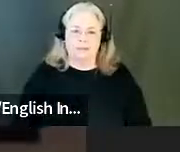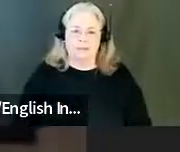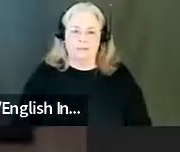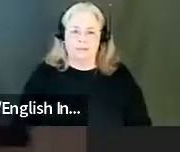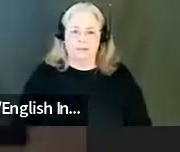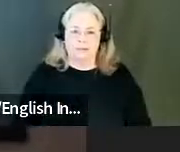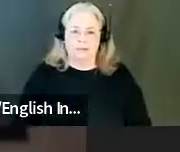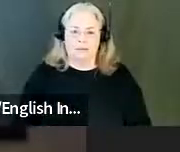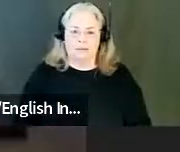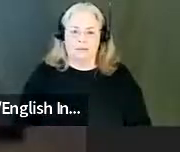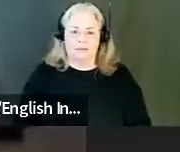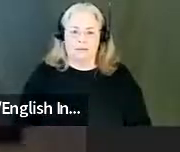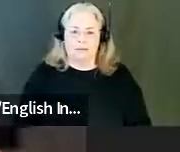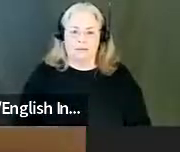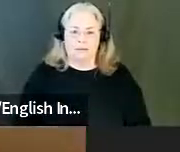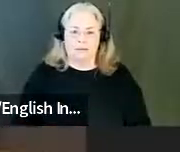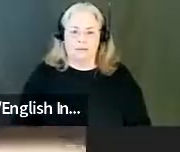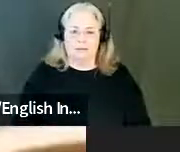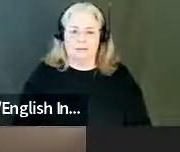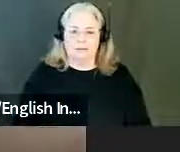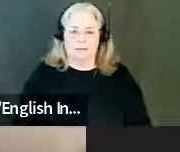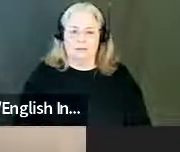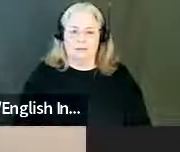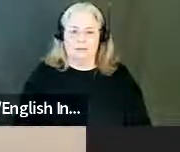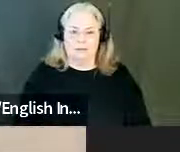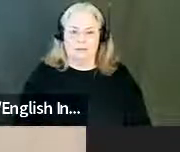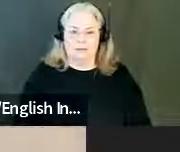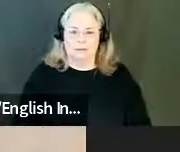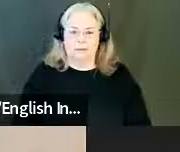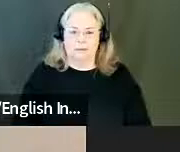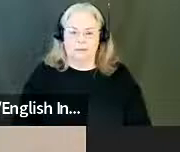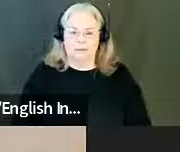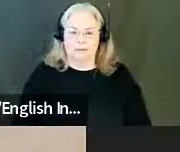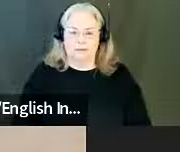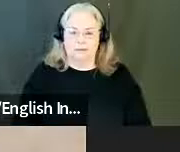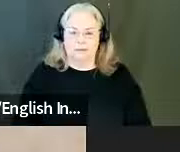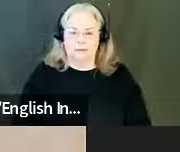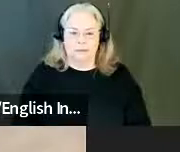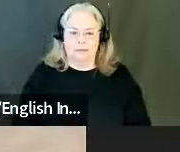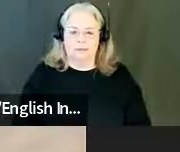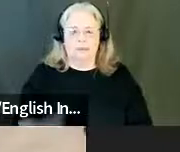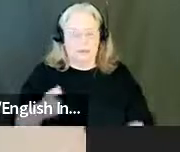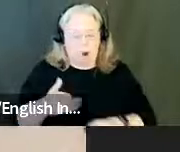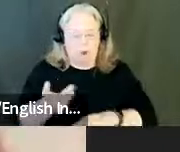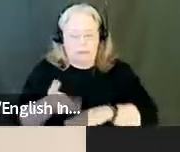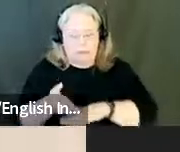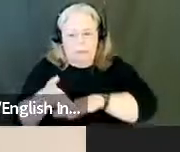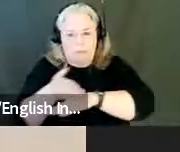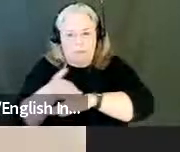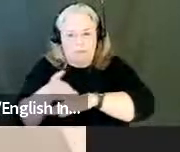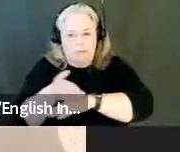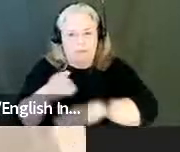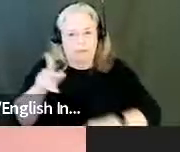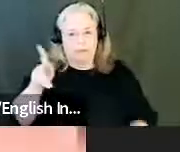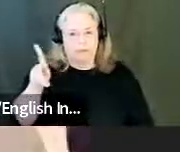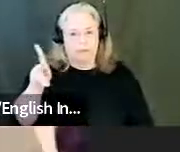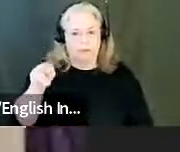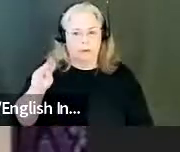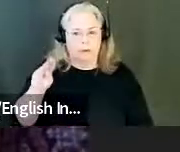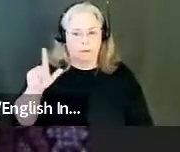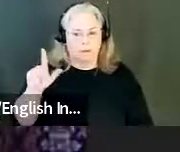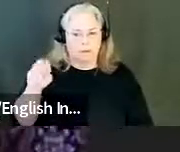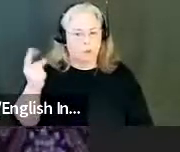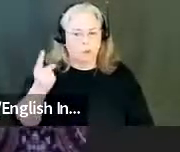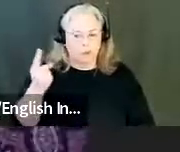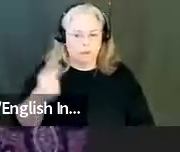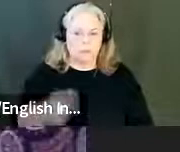through. Again, I'm putting my hand into the web. See, it's above my knuckles here. And I'm coming around like